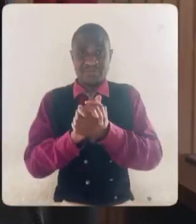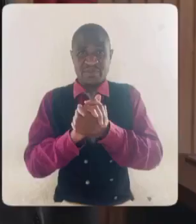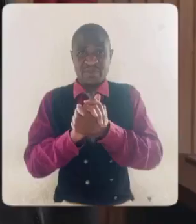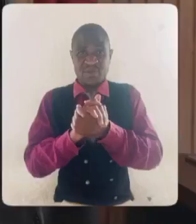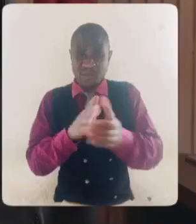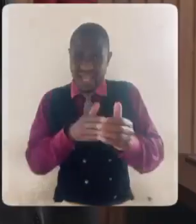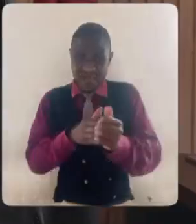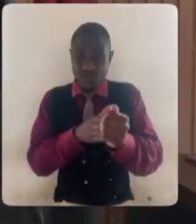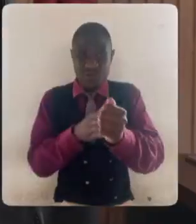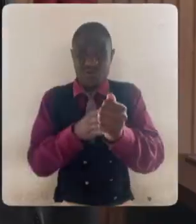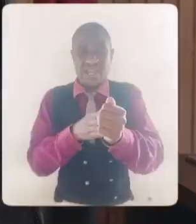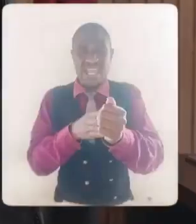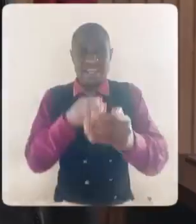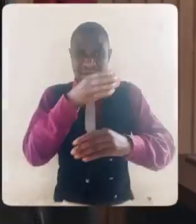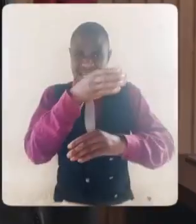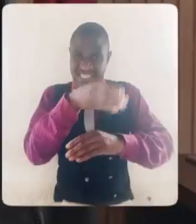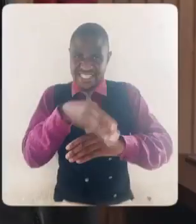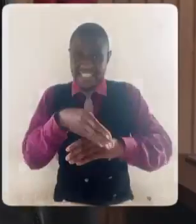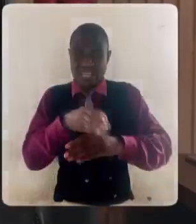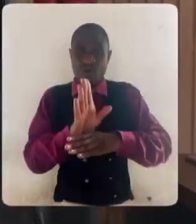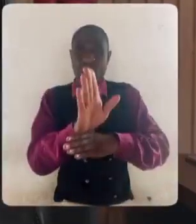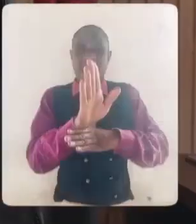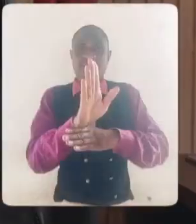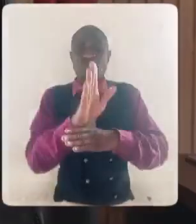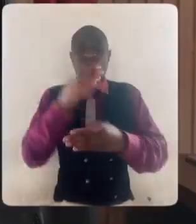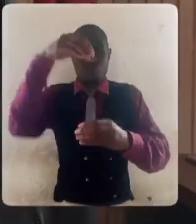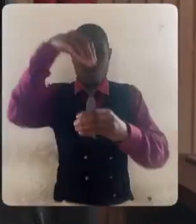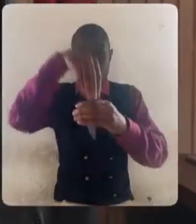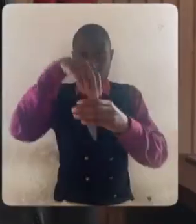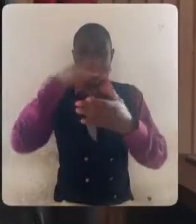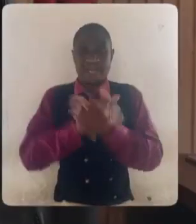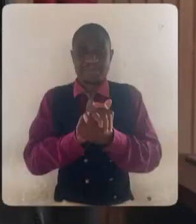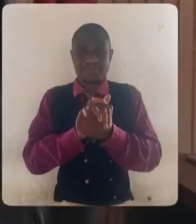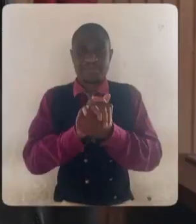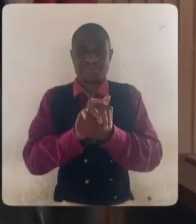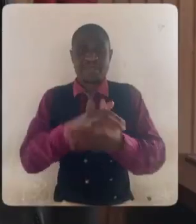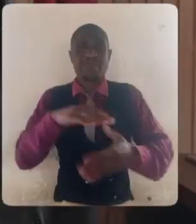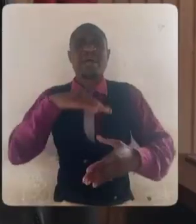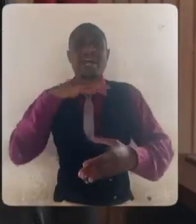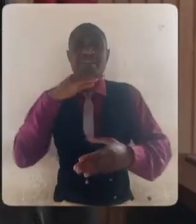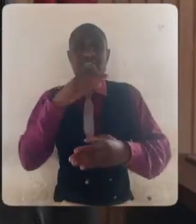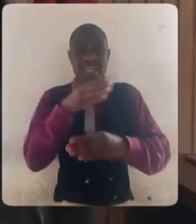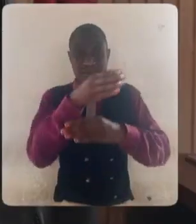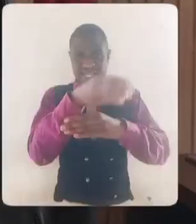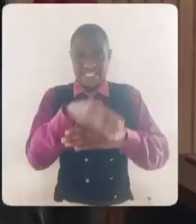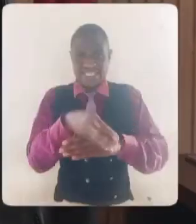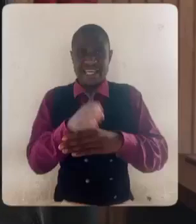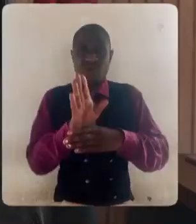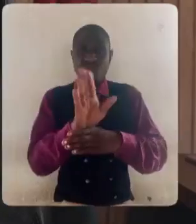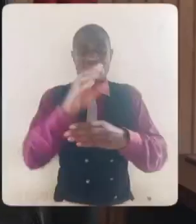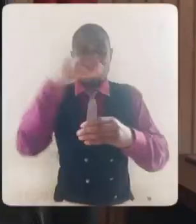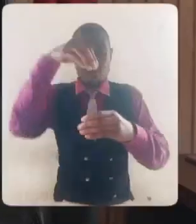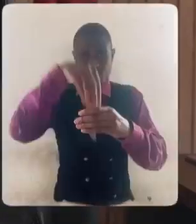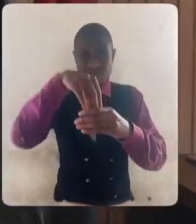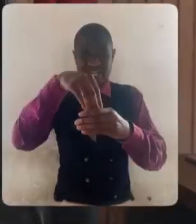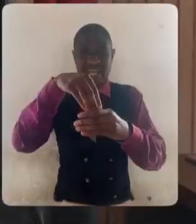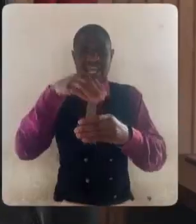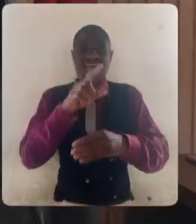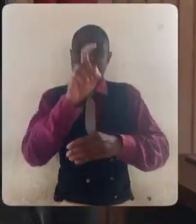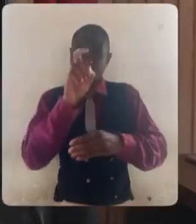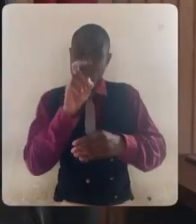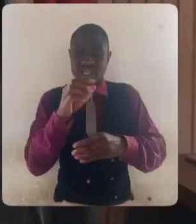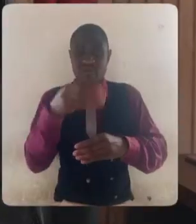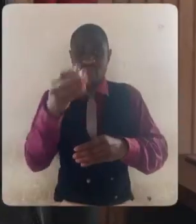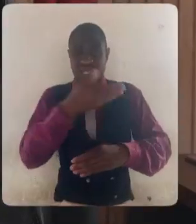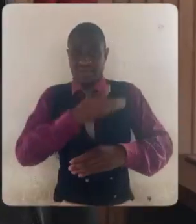presidential candidate. He or she will read out all the names on the ballot paper. You will be asked to go to the ballot booth